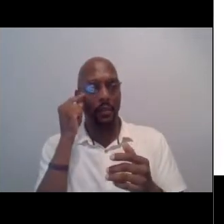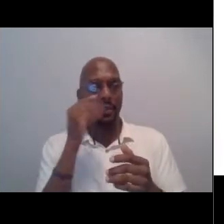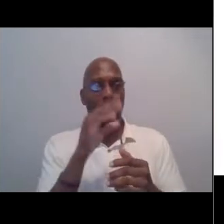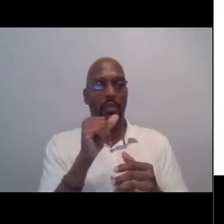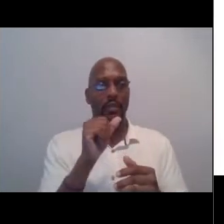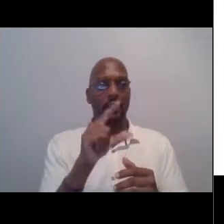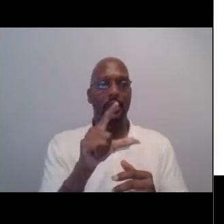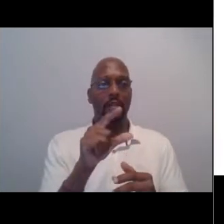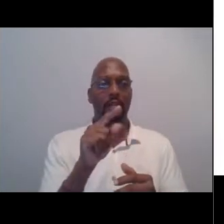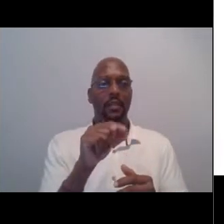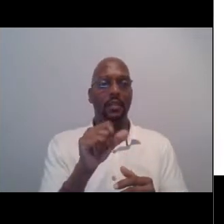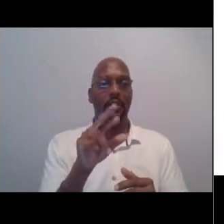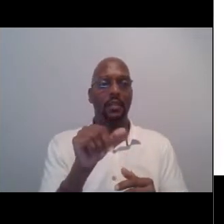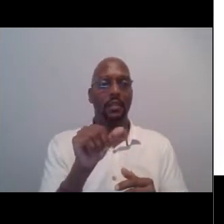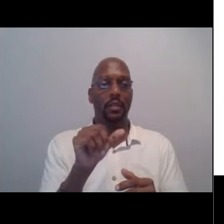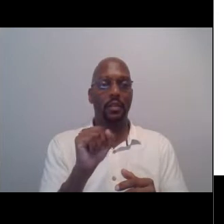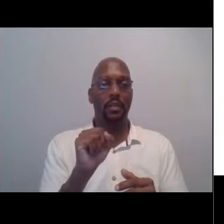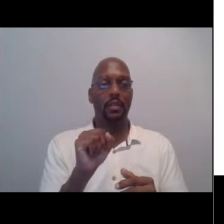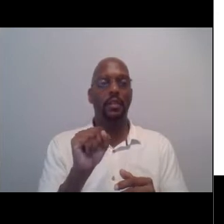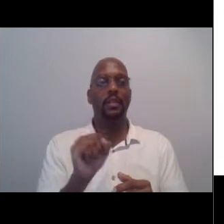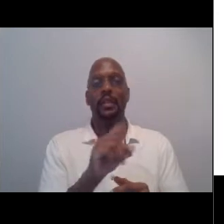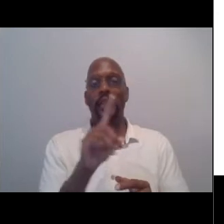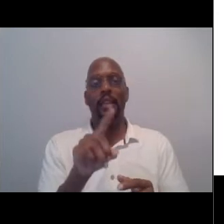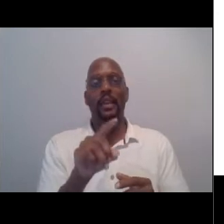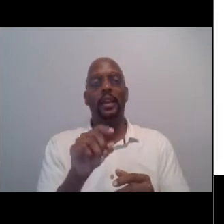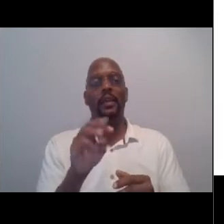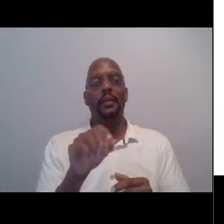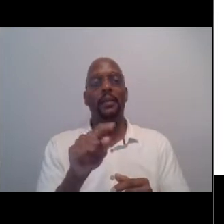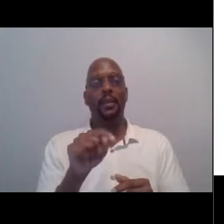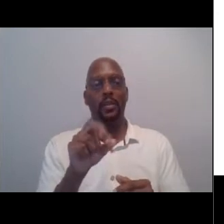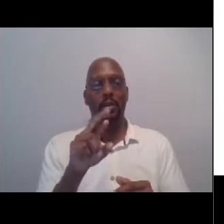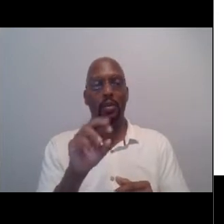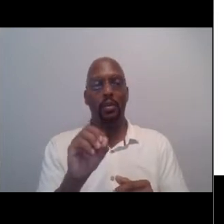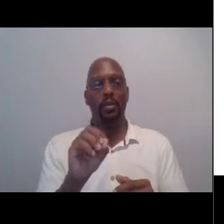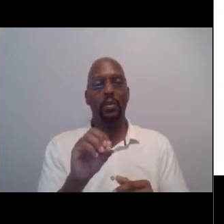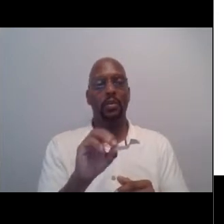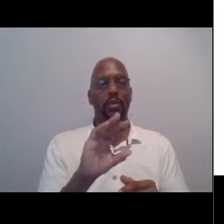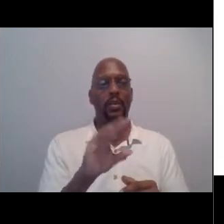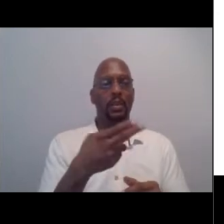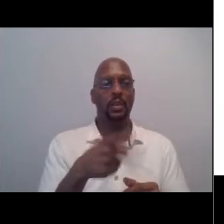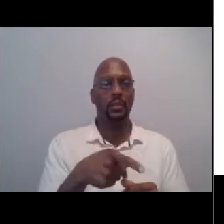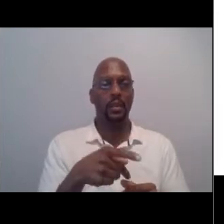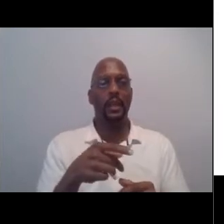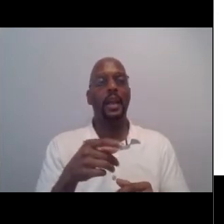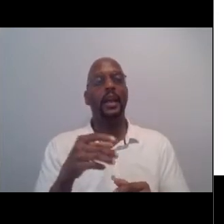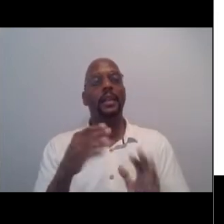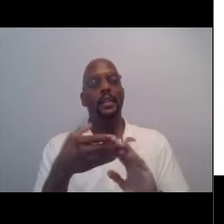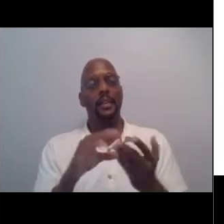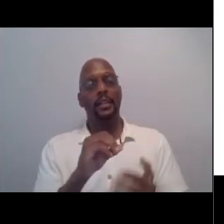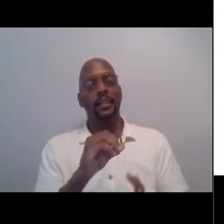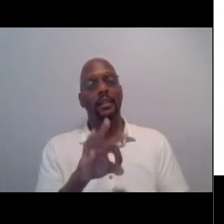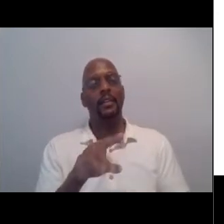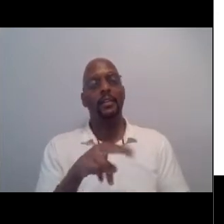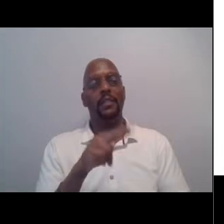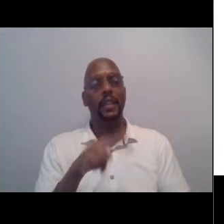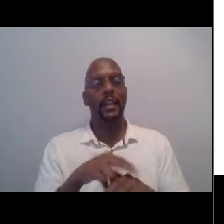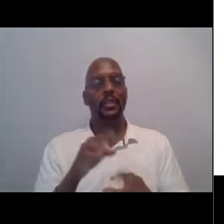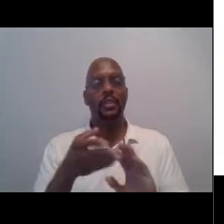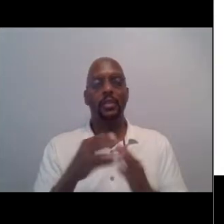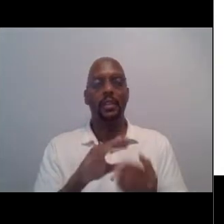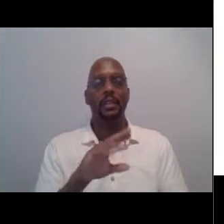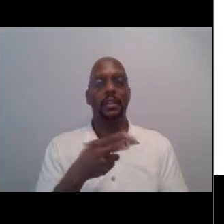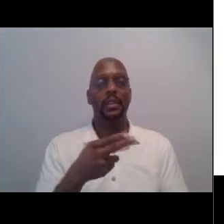Caltrans, the San Diego Metropolitan Transit System, CHP, and the cities of Chula Vista and National City. These partners